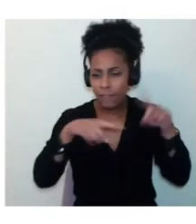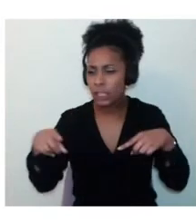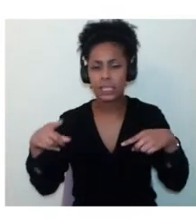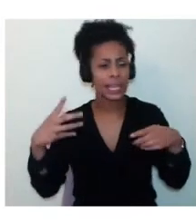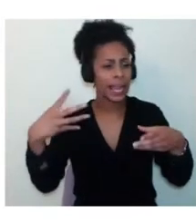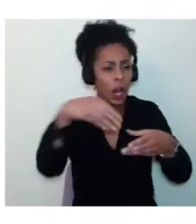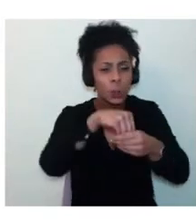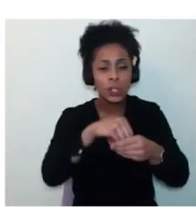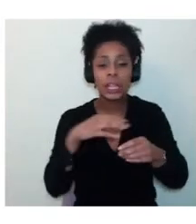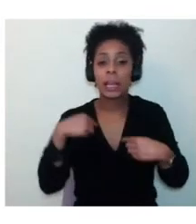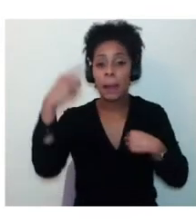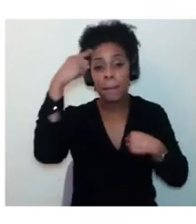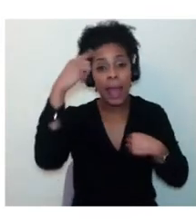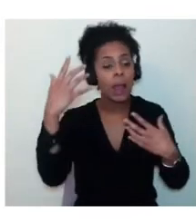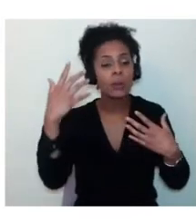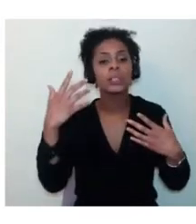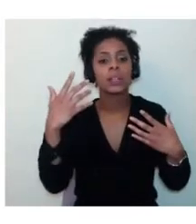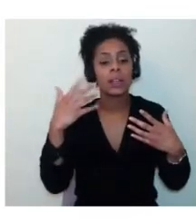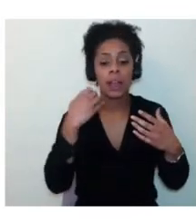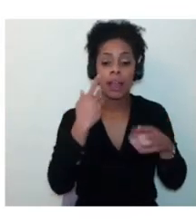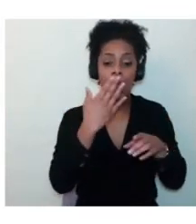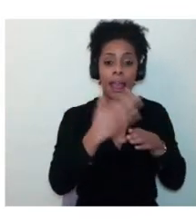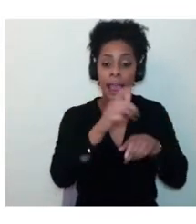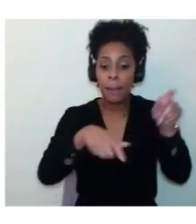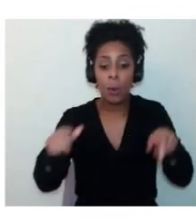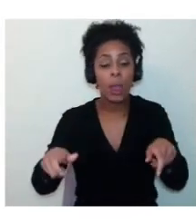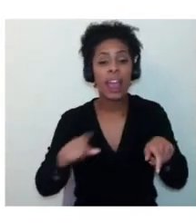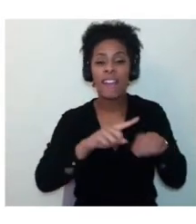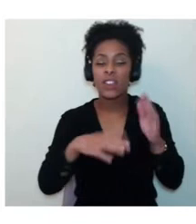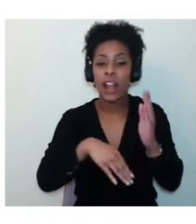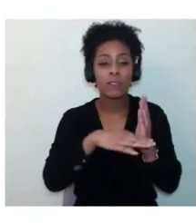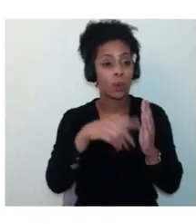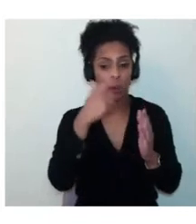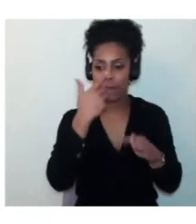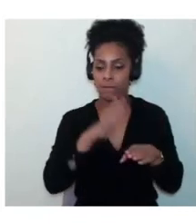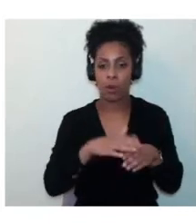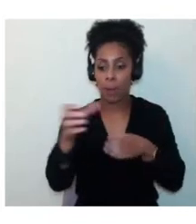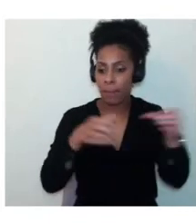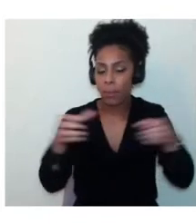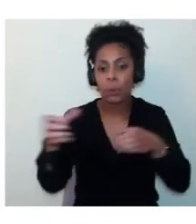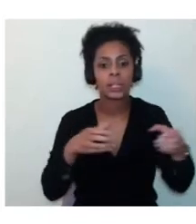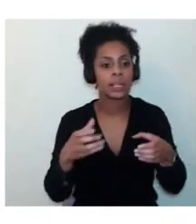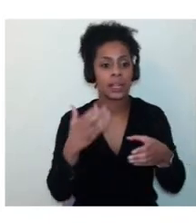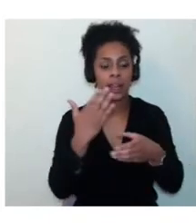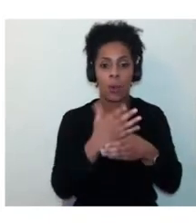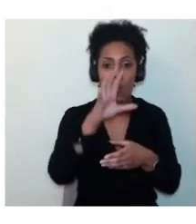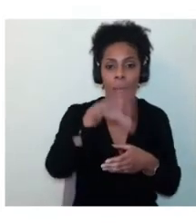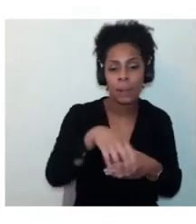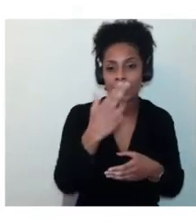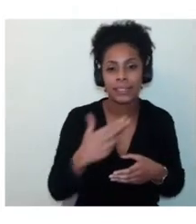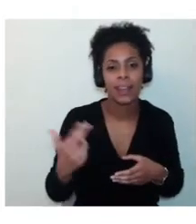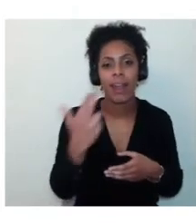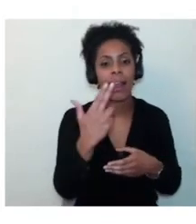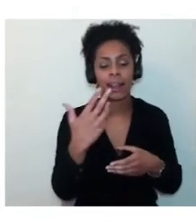from recruitment to onboarding to learning, promotion, workplace design. We really try to hold ourselves accountable for